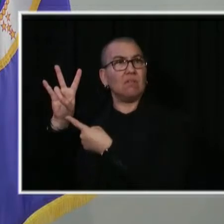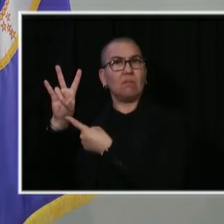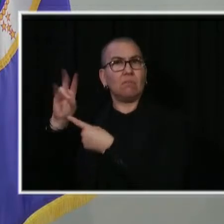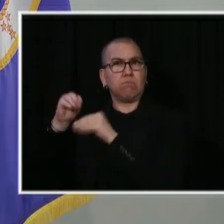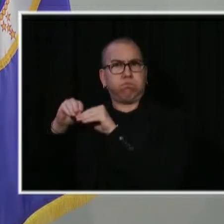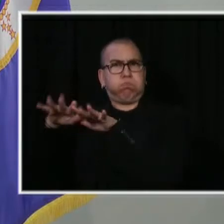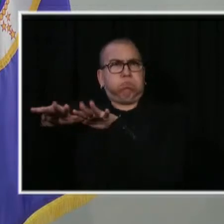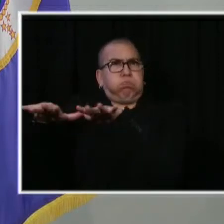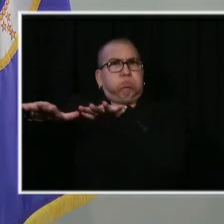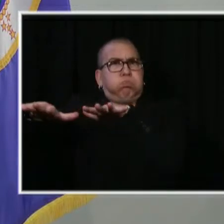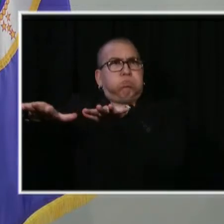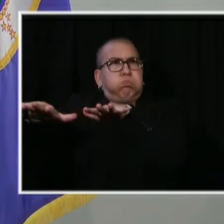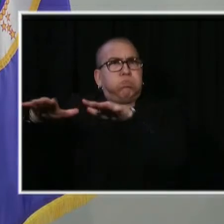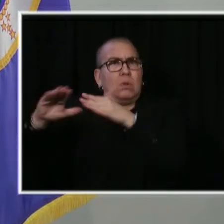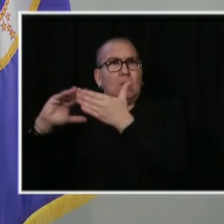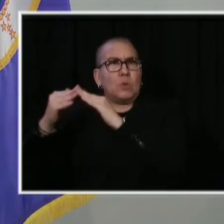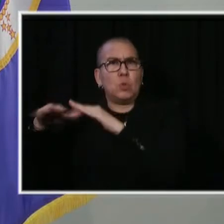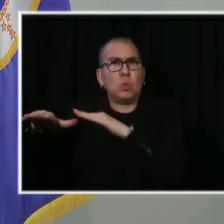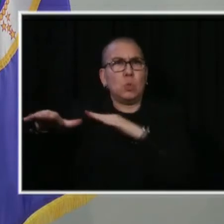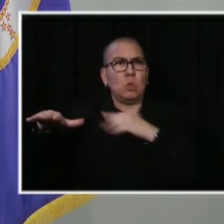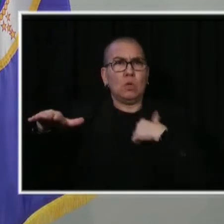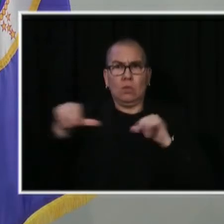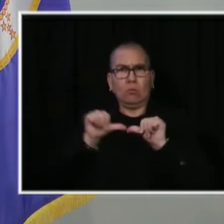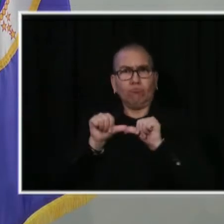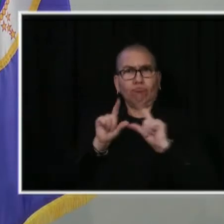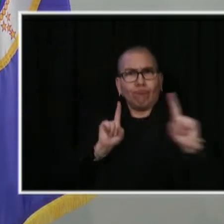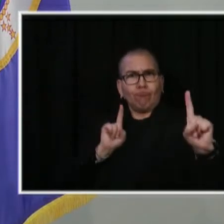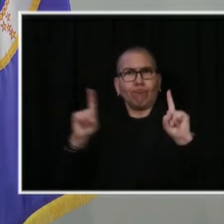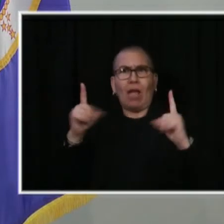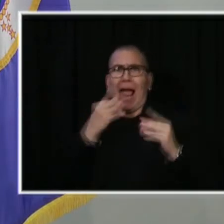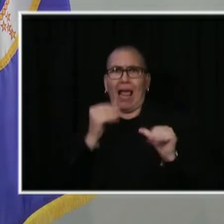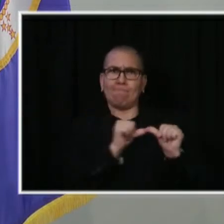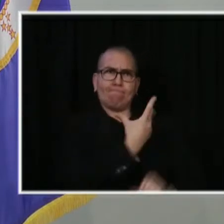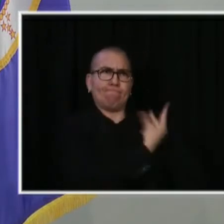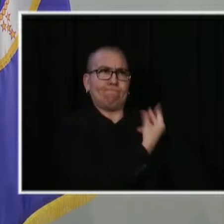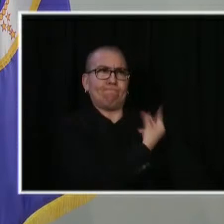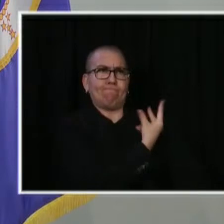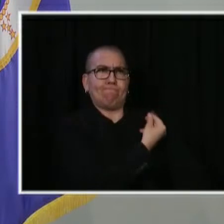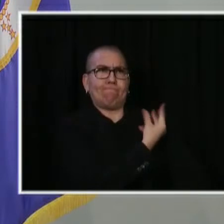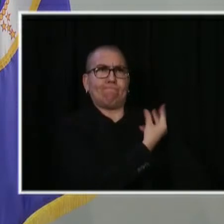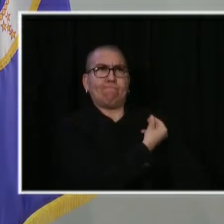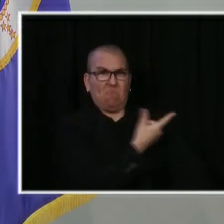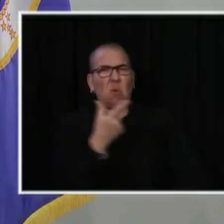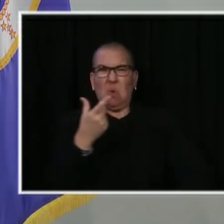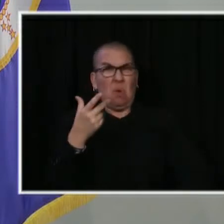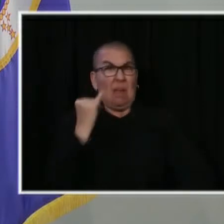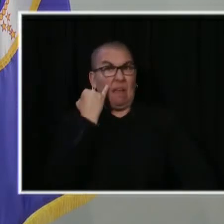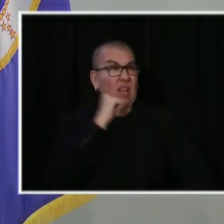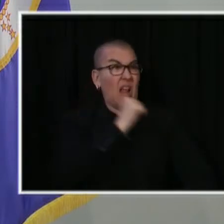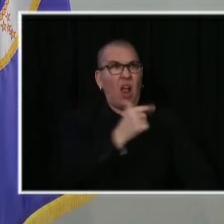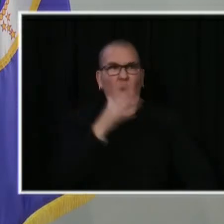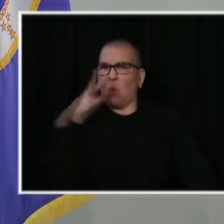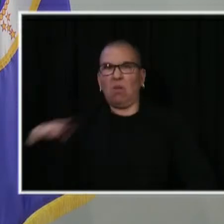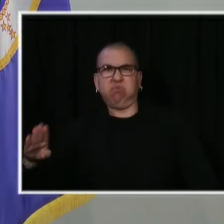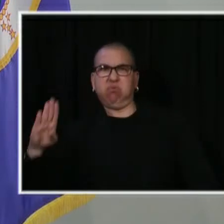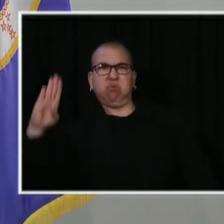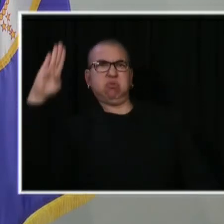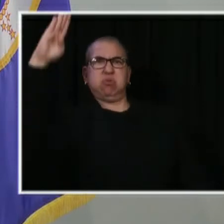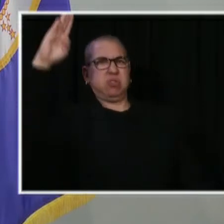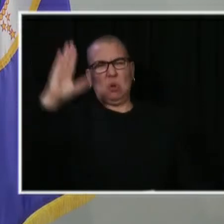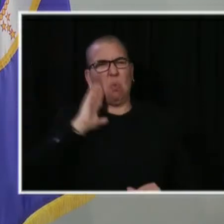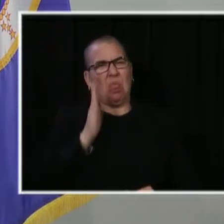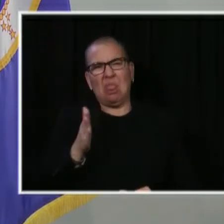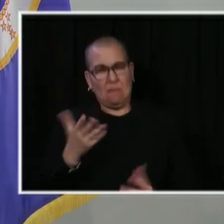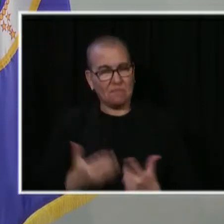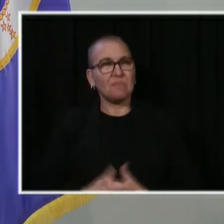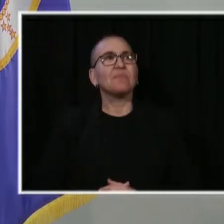have spiked probably beyond what we saw in November and December and equated into a massive run on our hospitals that could potentially have